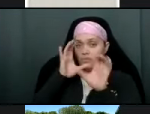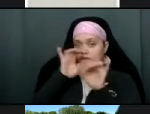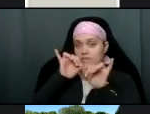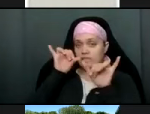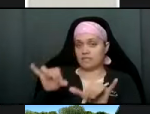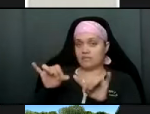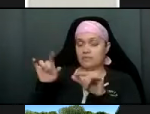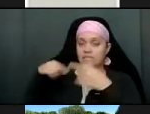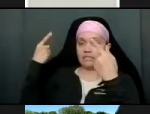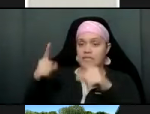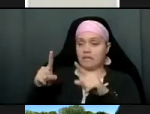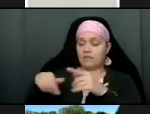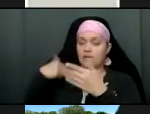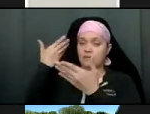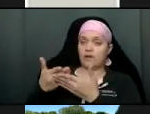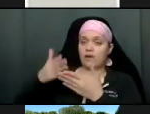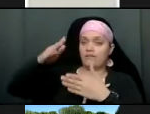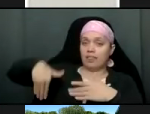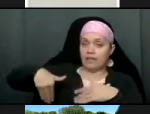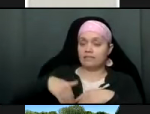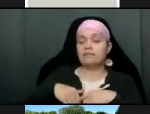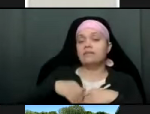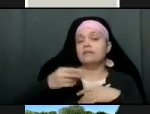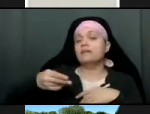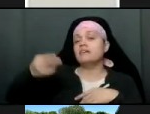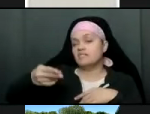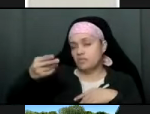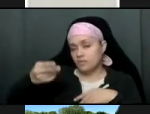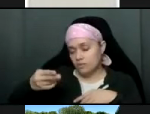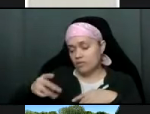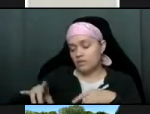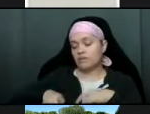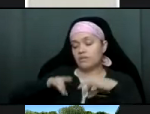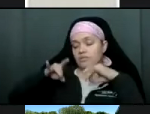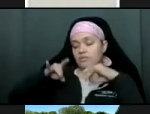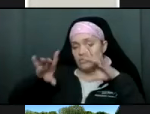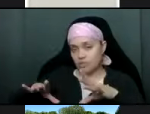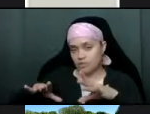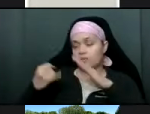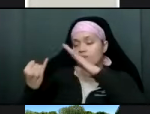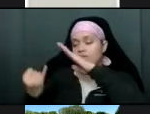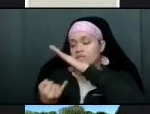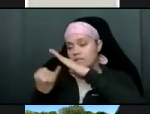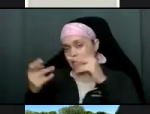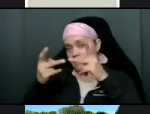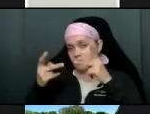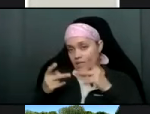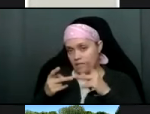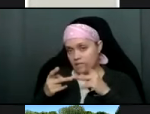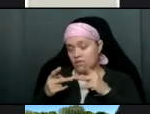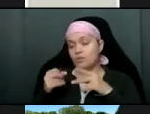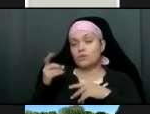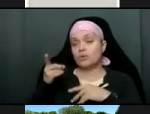to come late. Historically, Australia was an isolated place, so